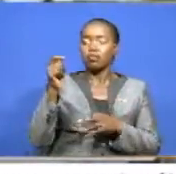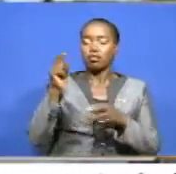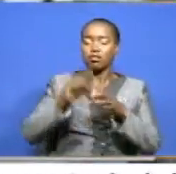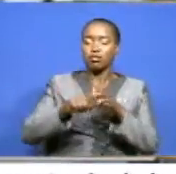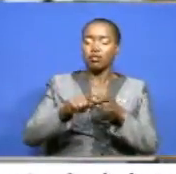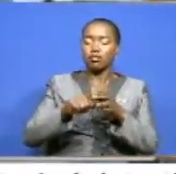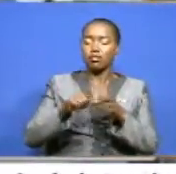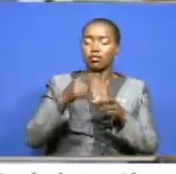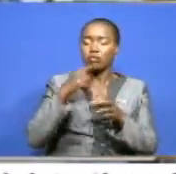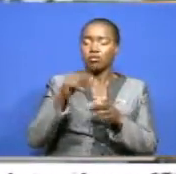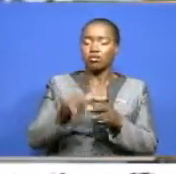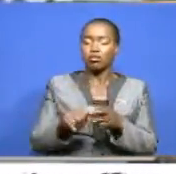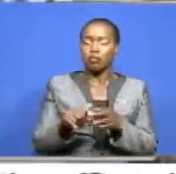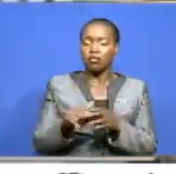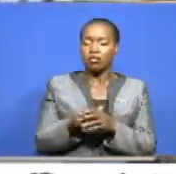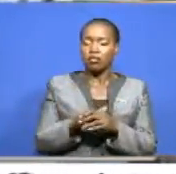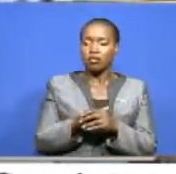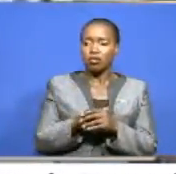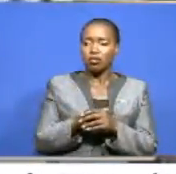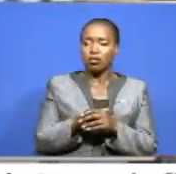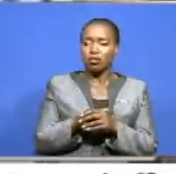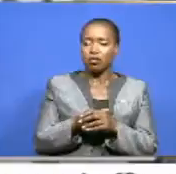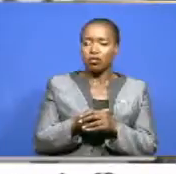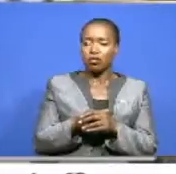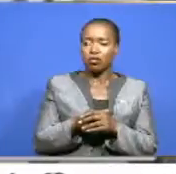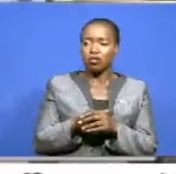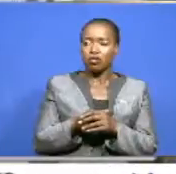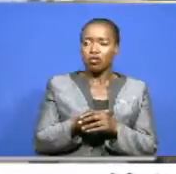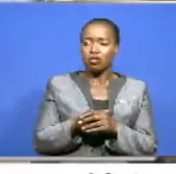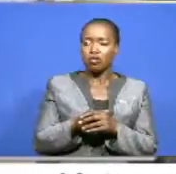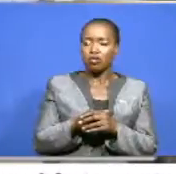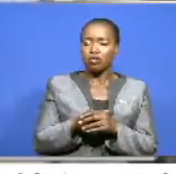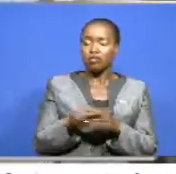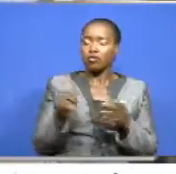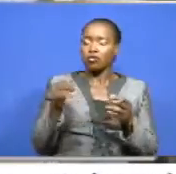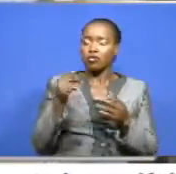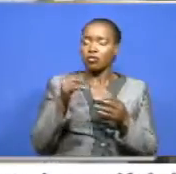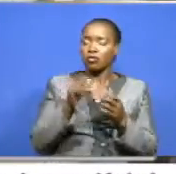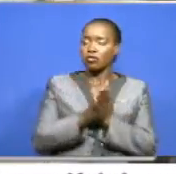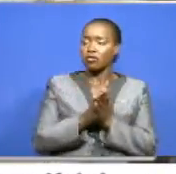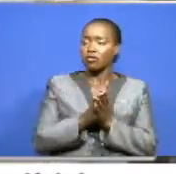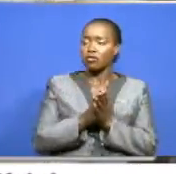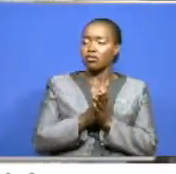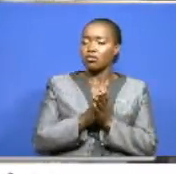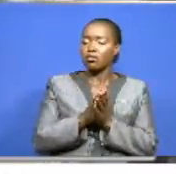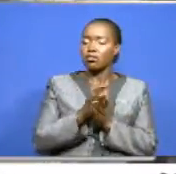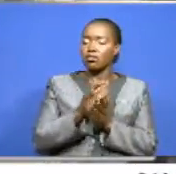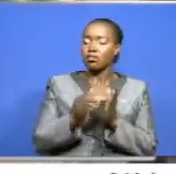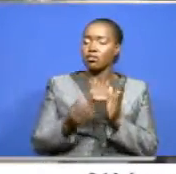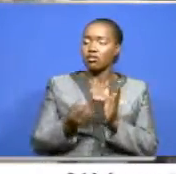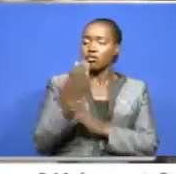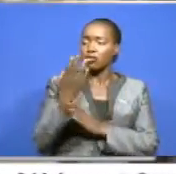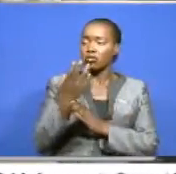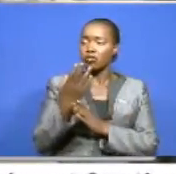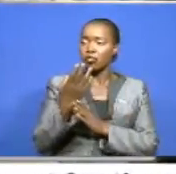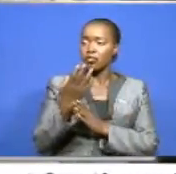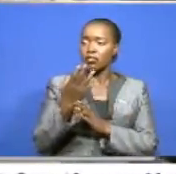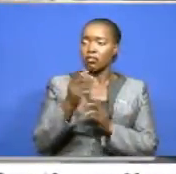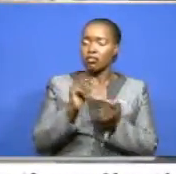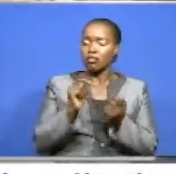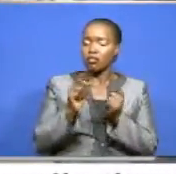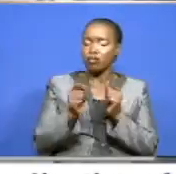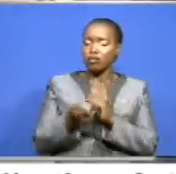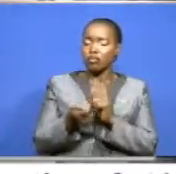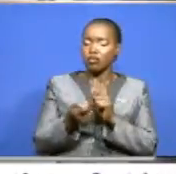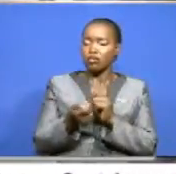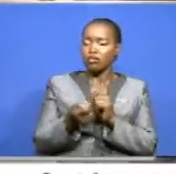that we implement this so urgently, so that we can make the corrections and also in the